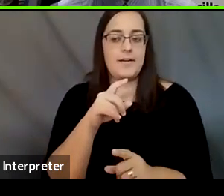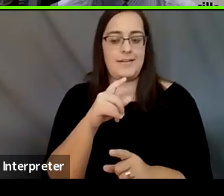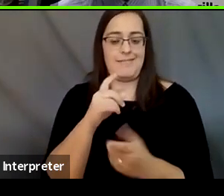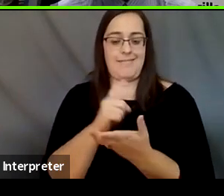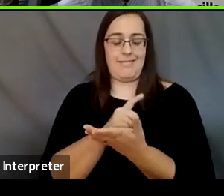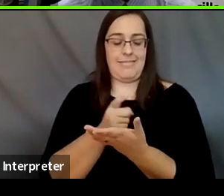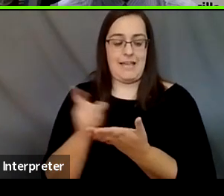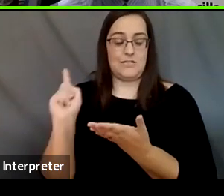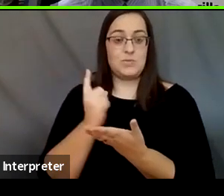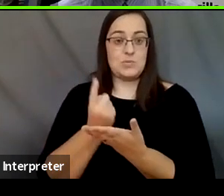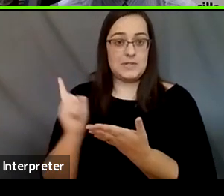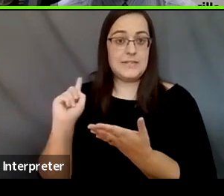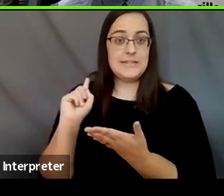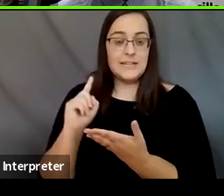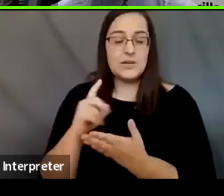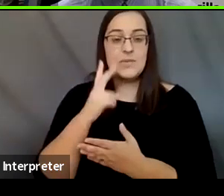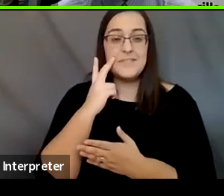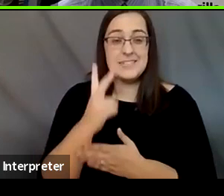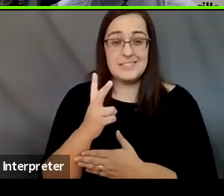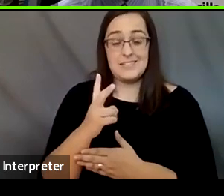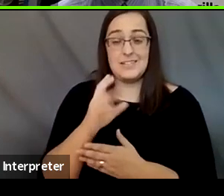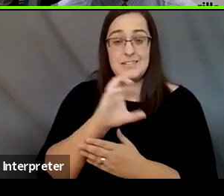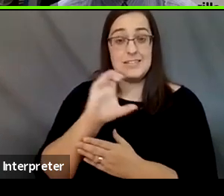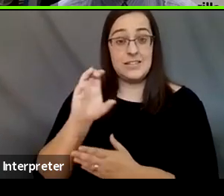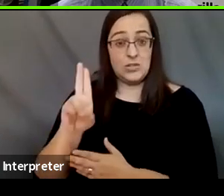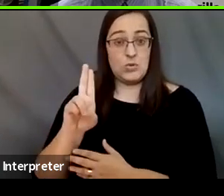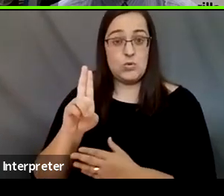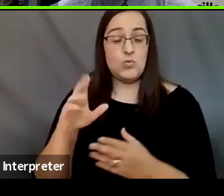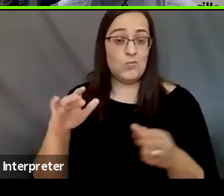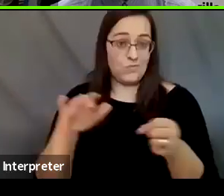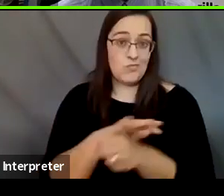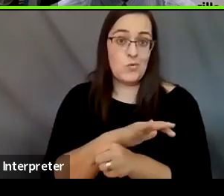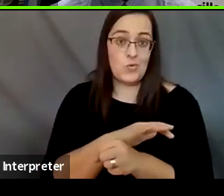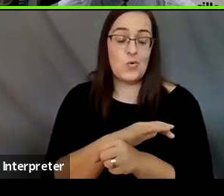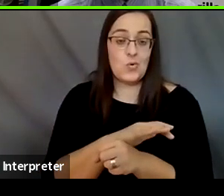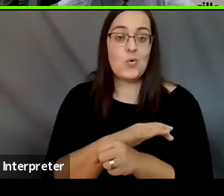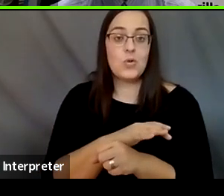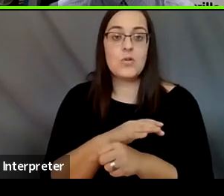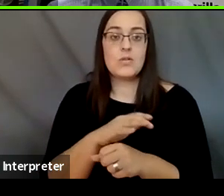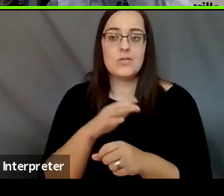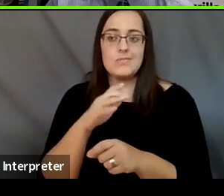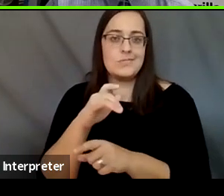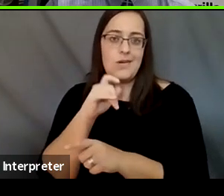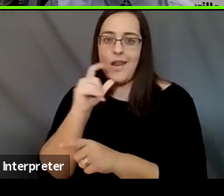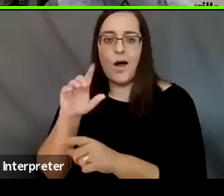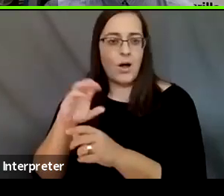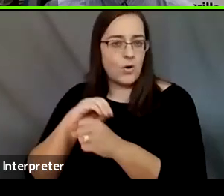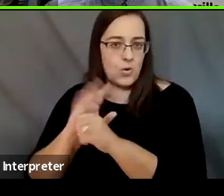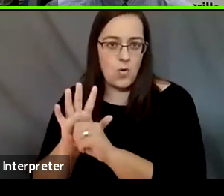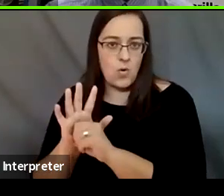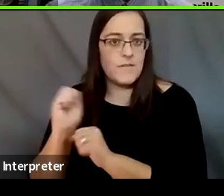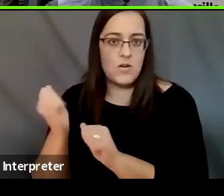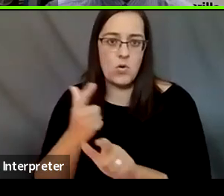week, we have been almost tracking at 100% capacity in critical care right now.